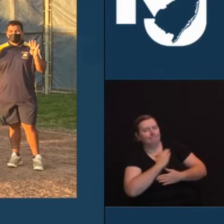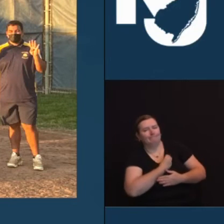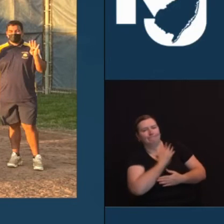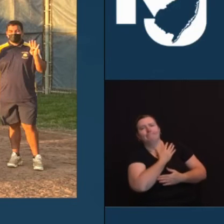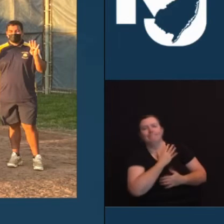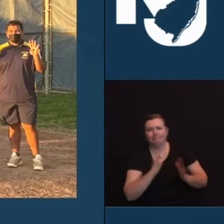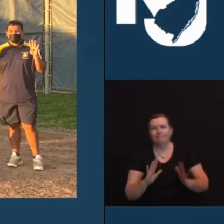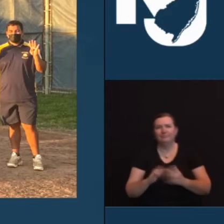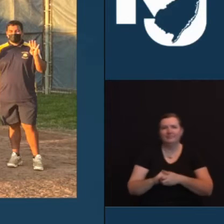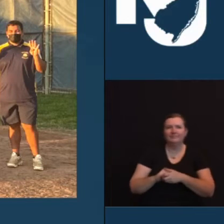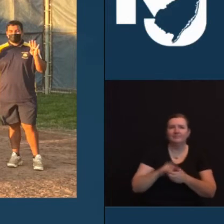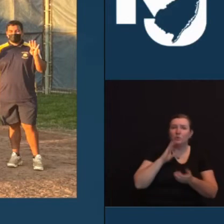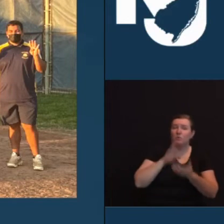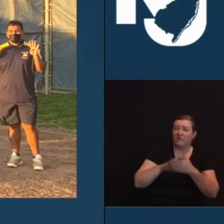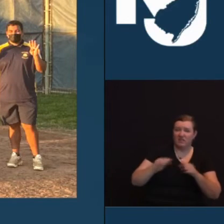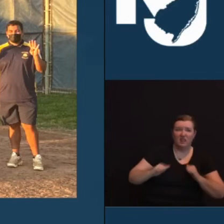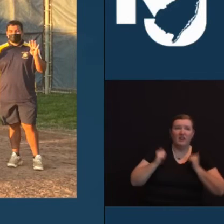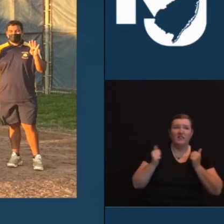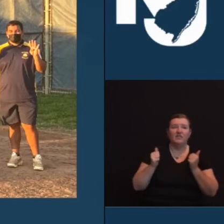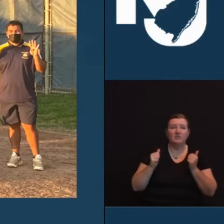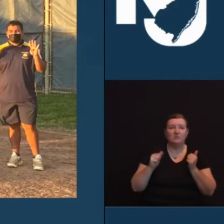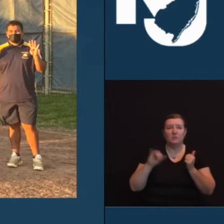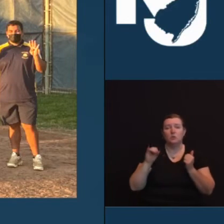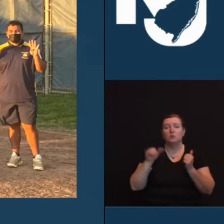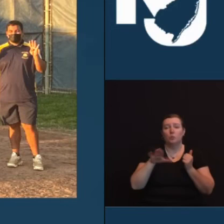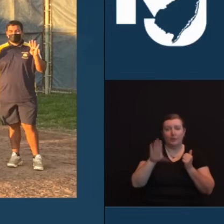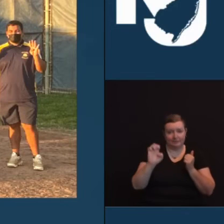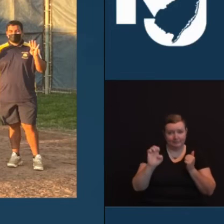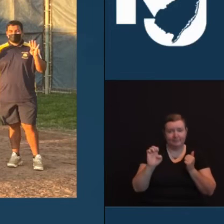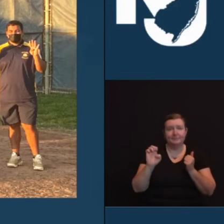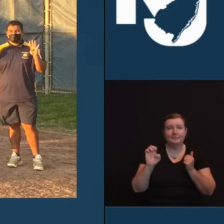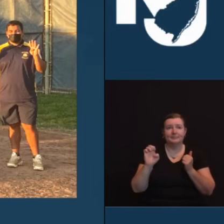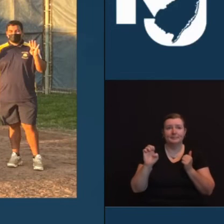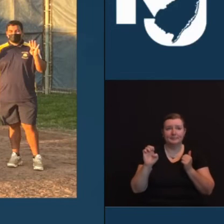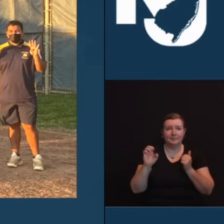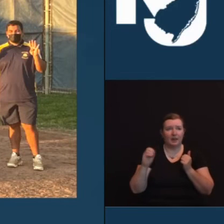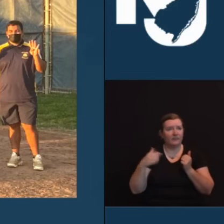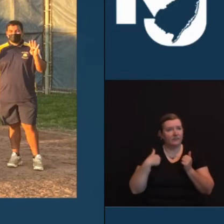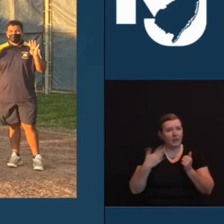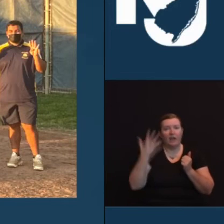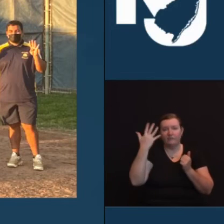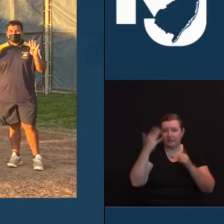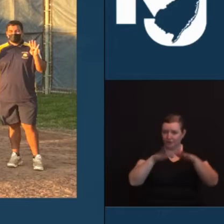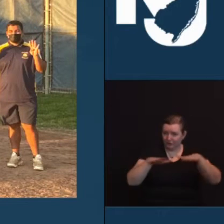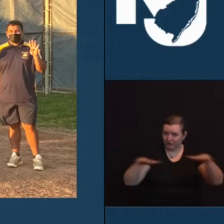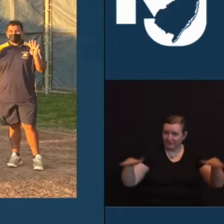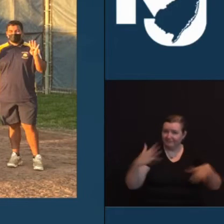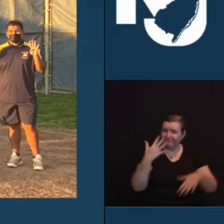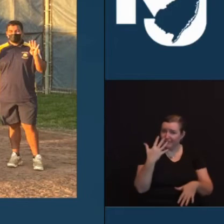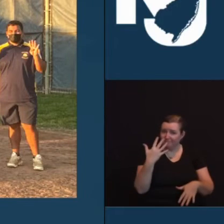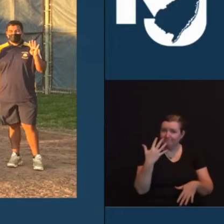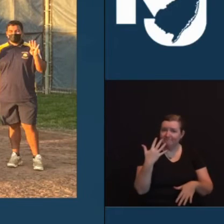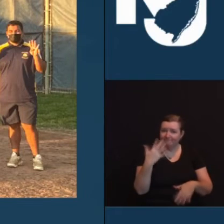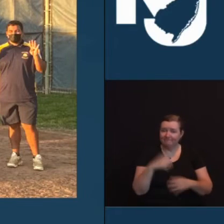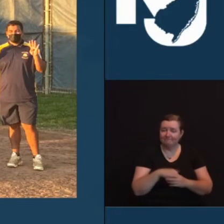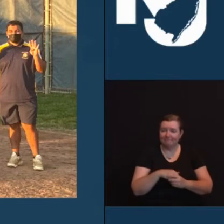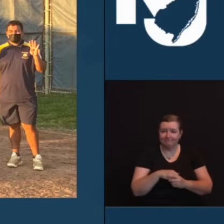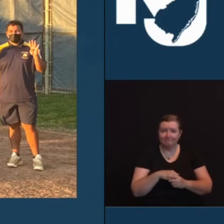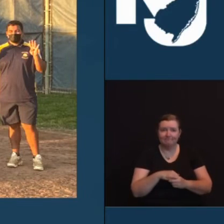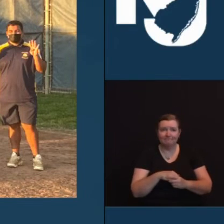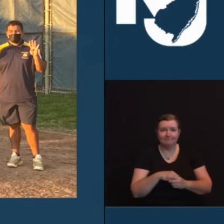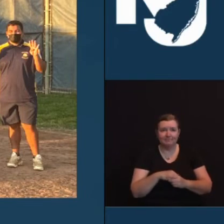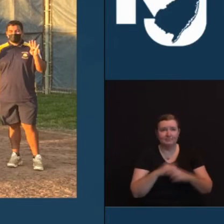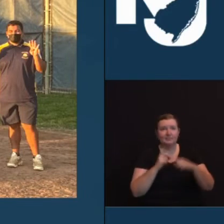and his 5 children, Chastity, Andrew, Nikki, Brandon, with whom I had also the honor of speaking, and Eli, as well as